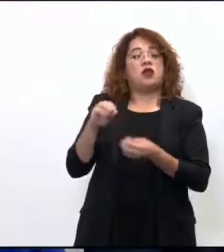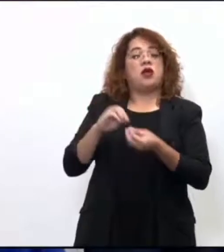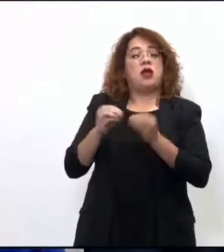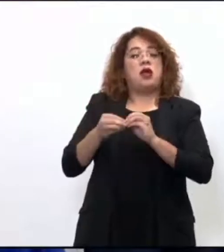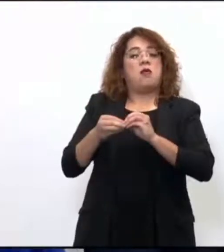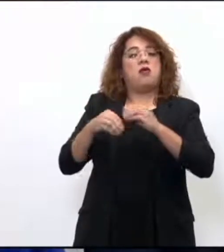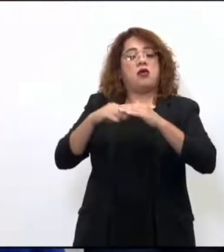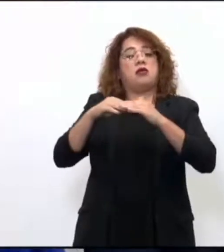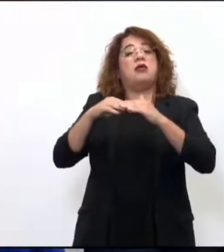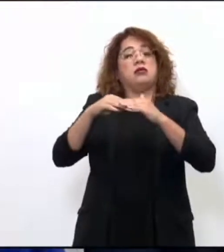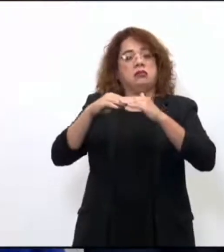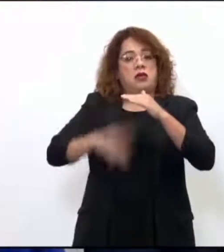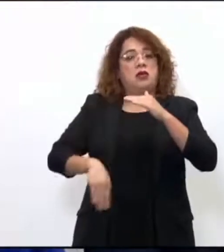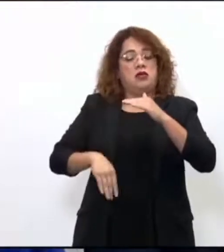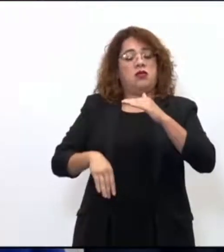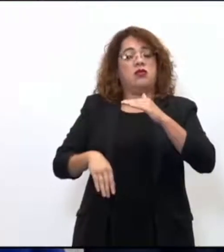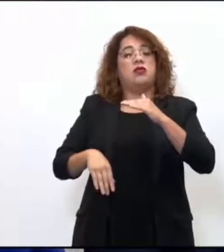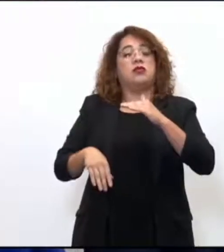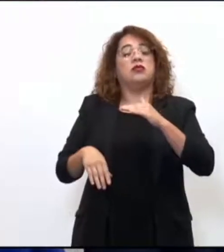occupancy.